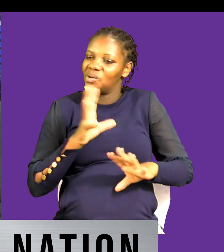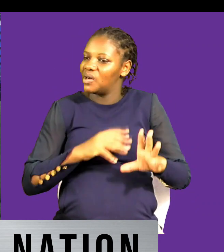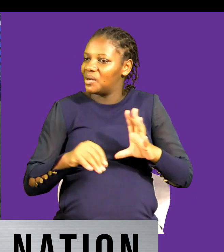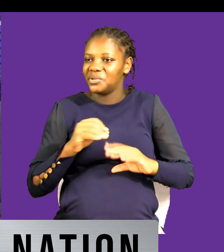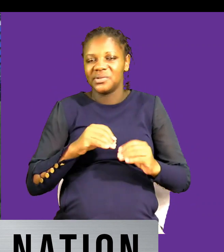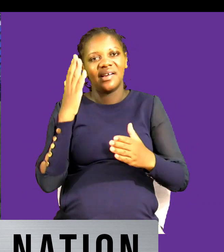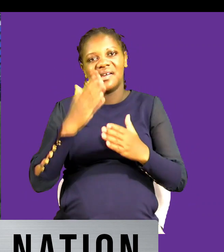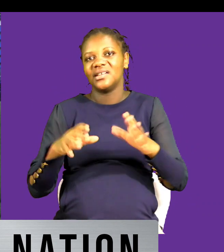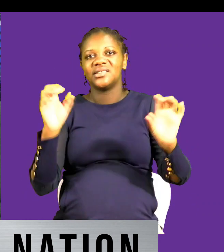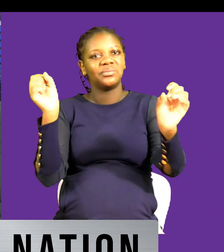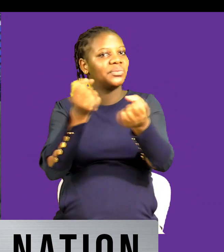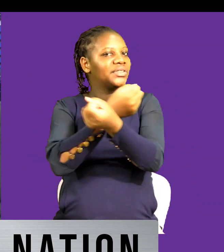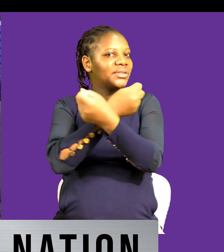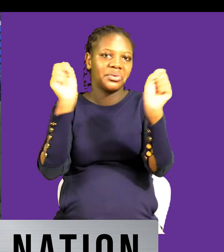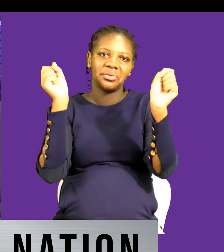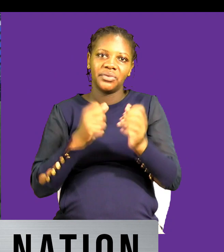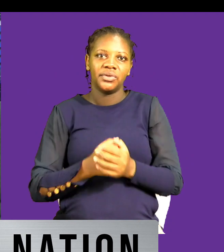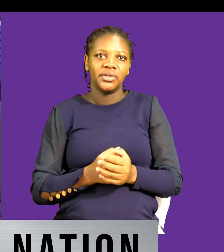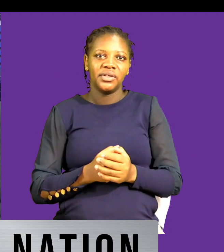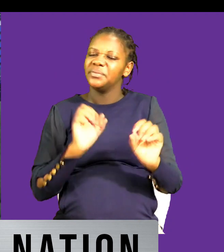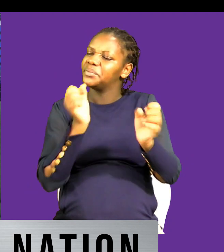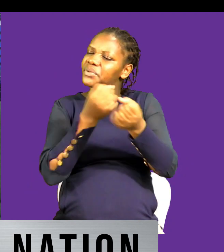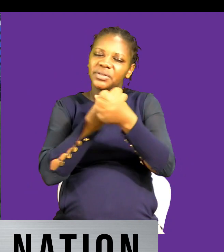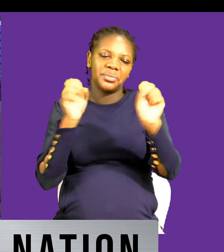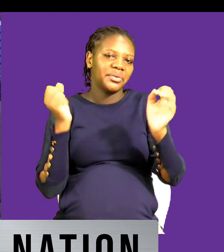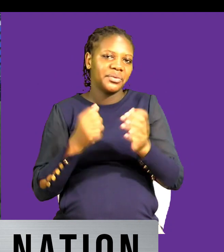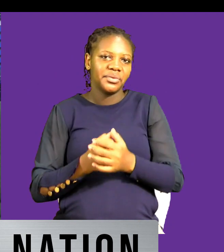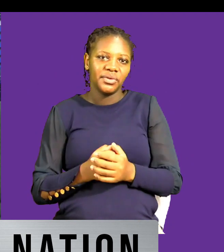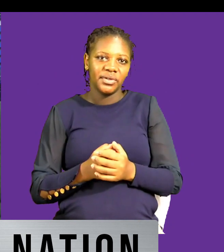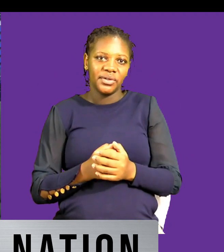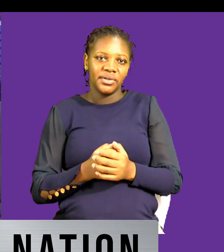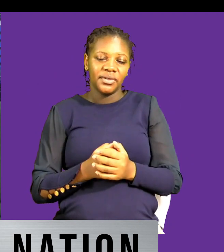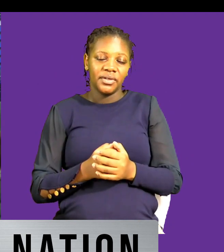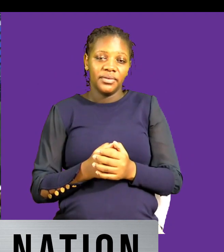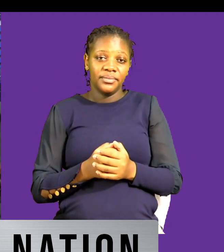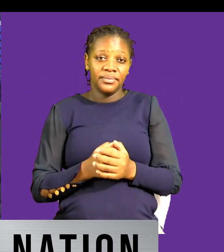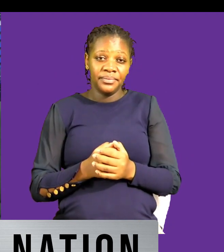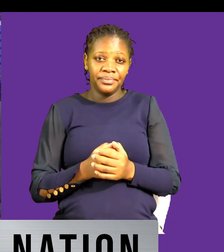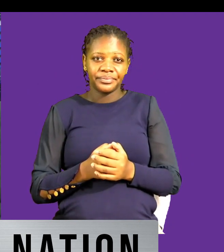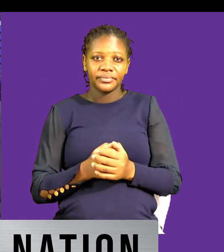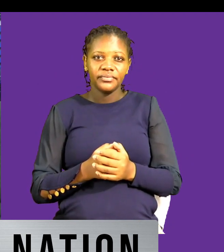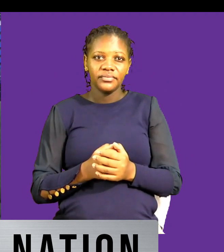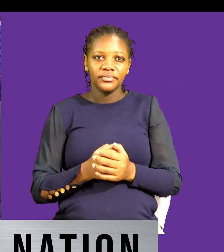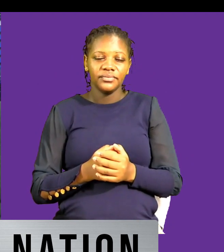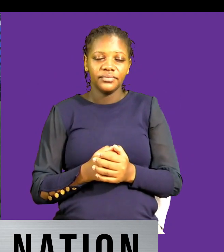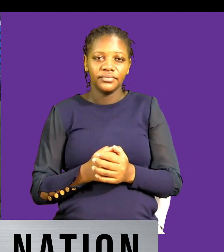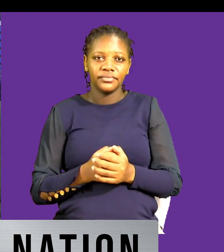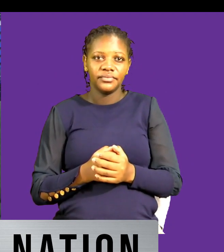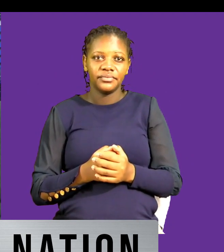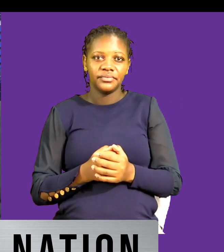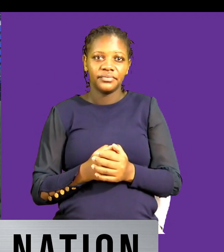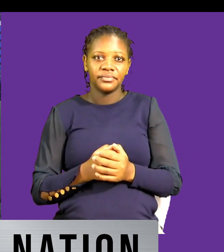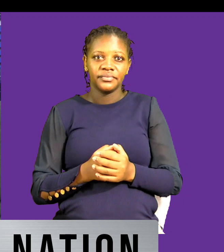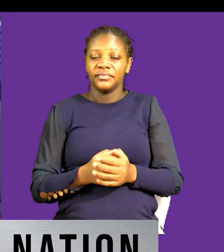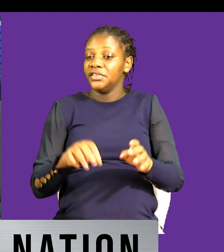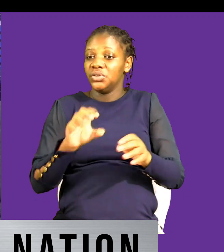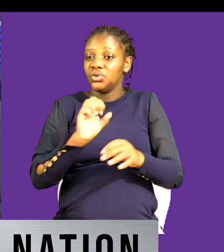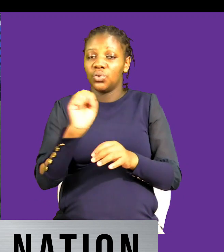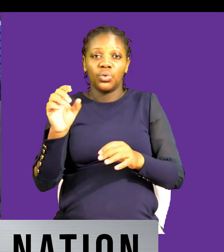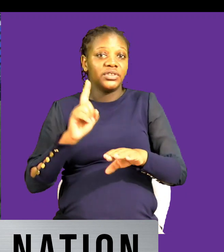have your way, and you can always find your way around even court cases when you can buy the prosecutor. You don't have to buy the judge